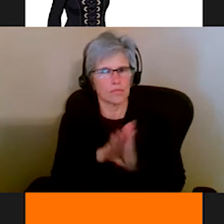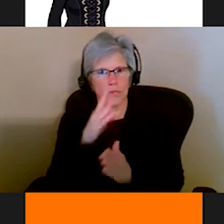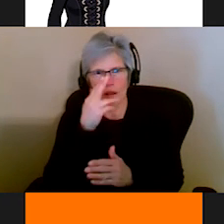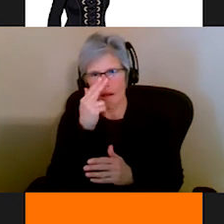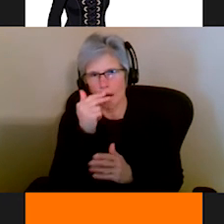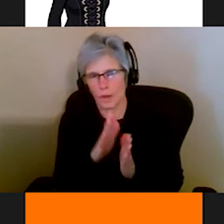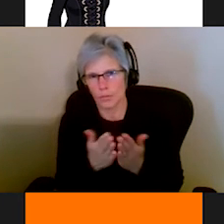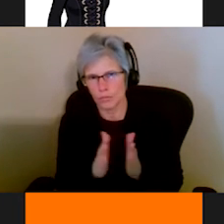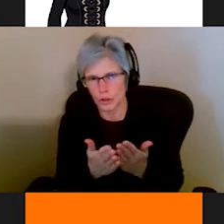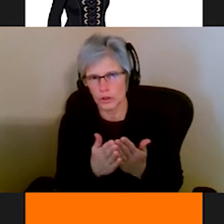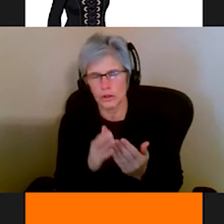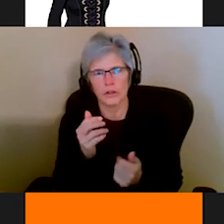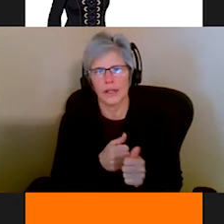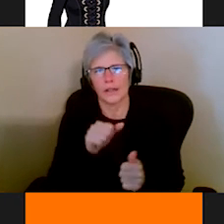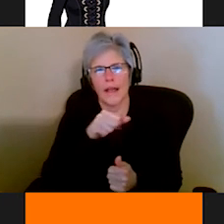of them for?